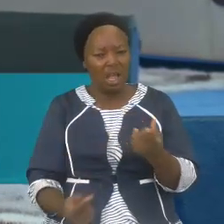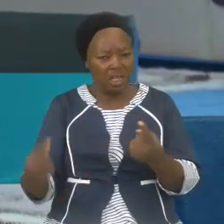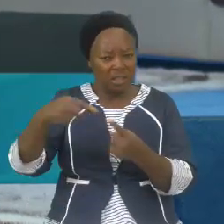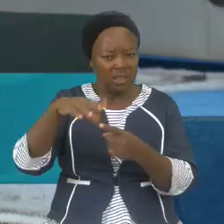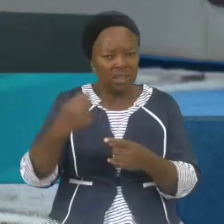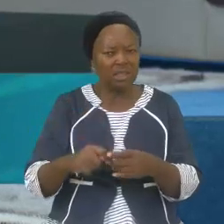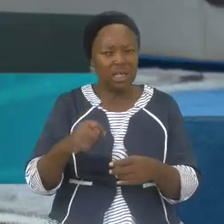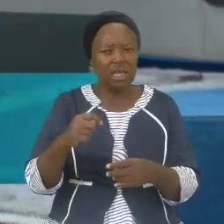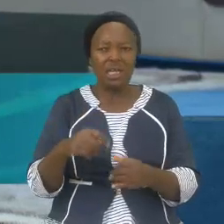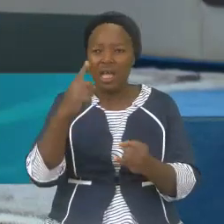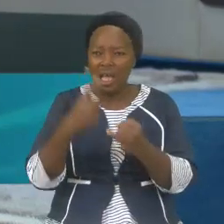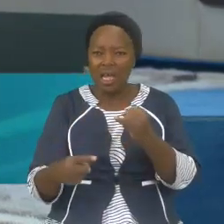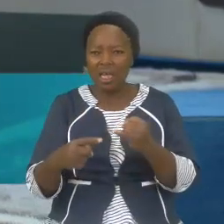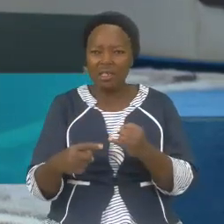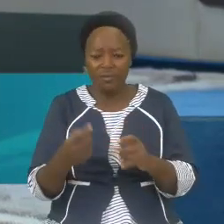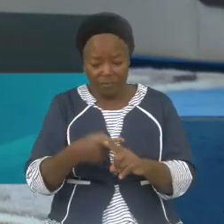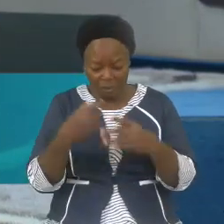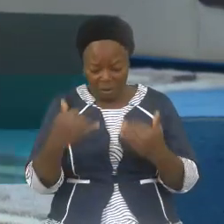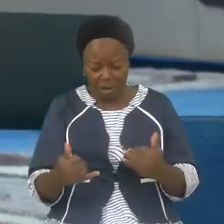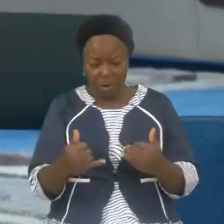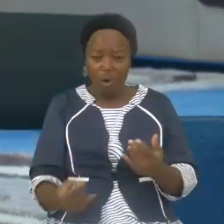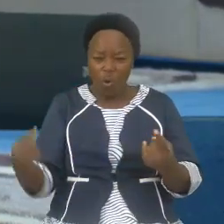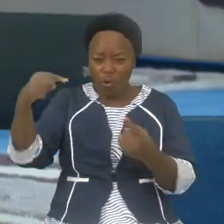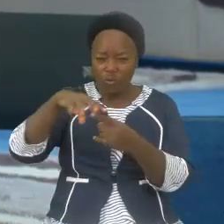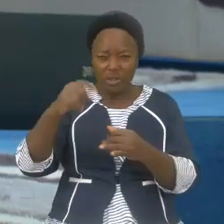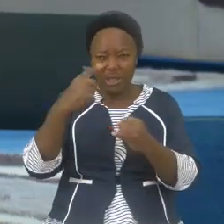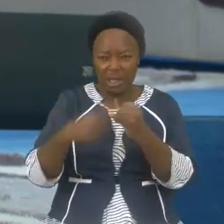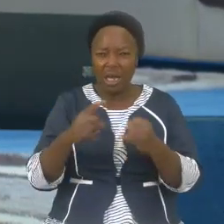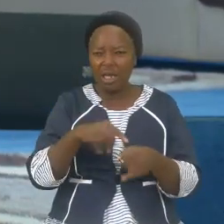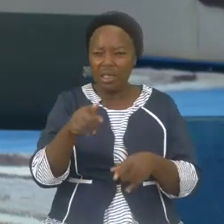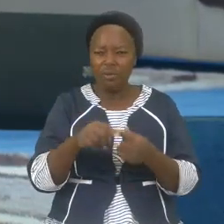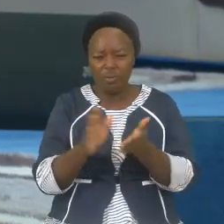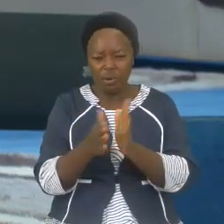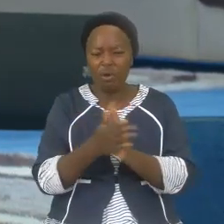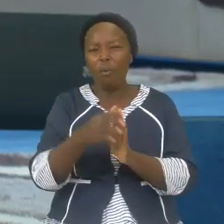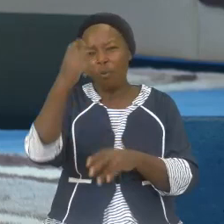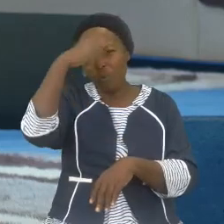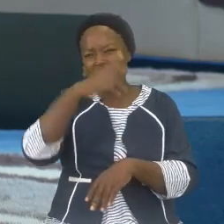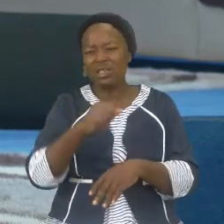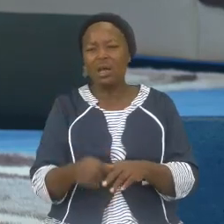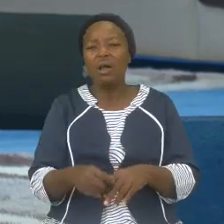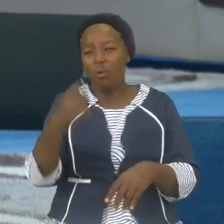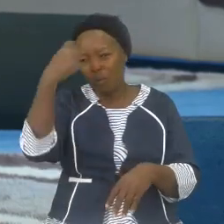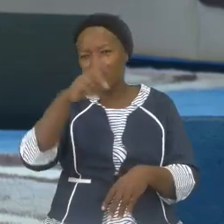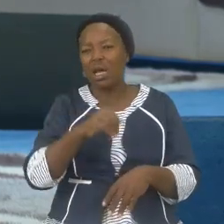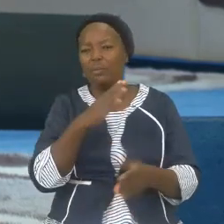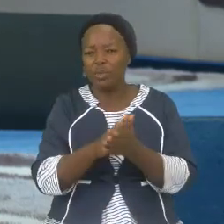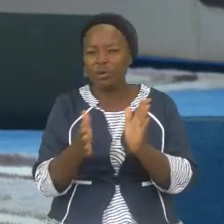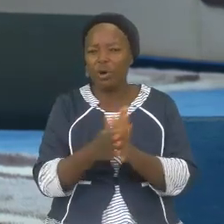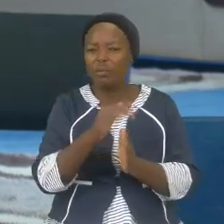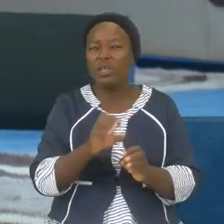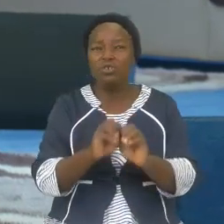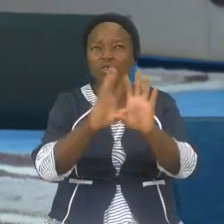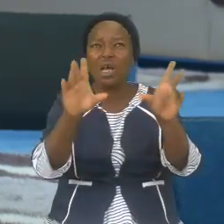the end, how you become wise and how you become a shining star. Until the end.